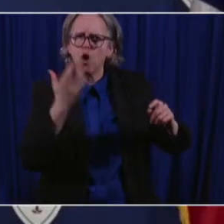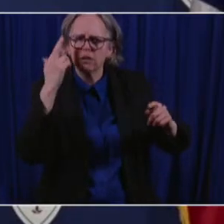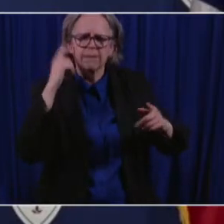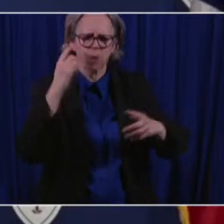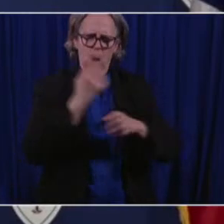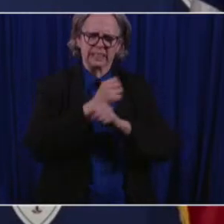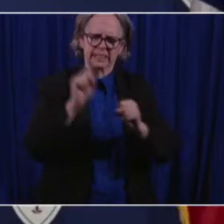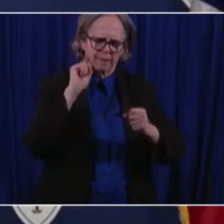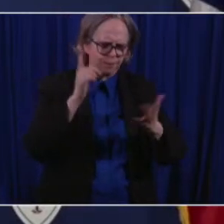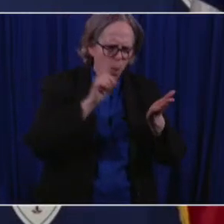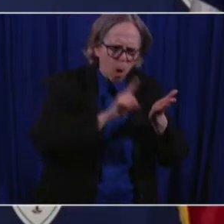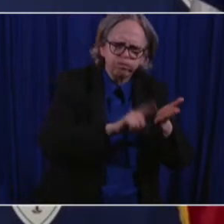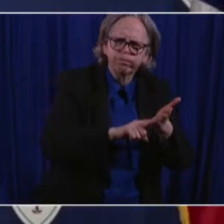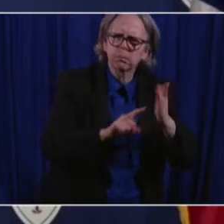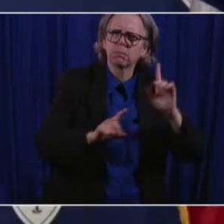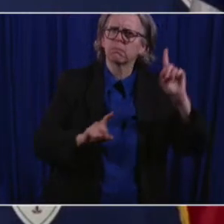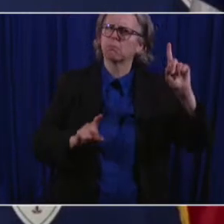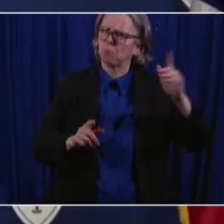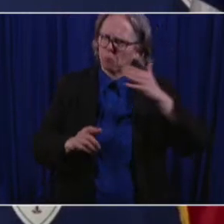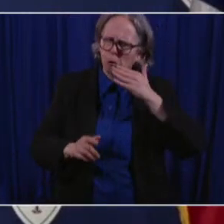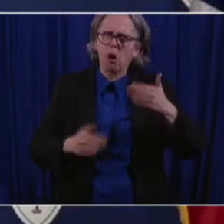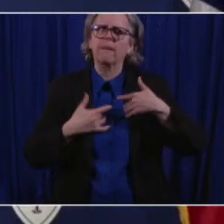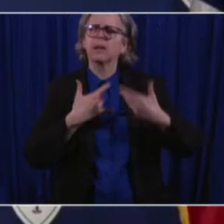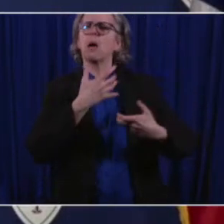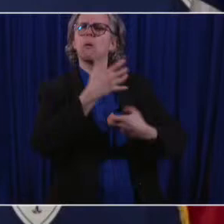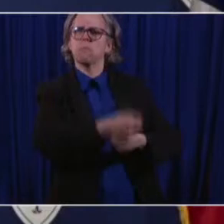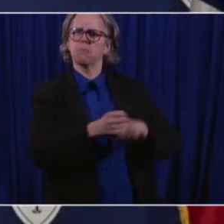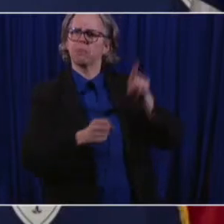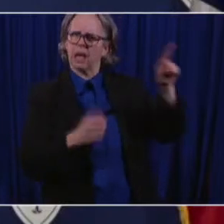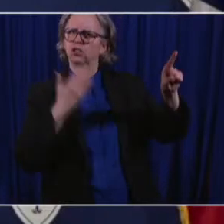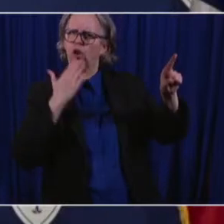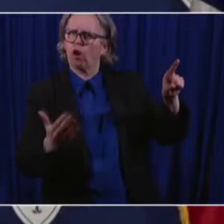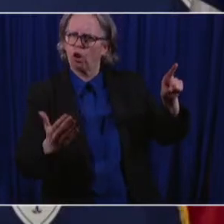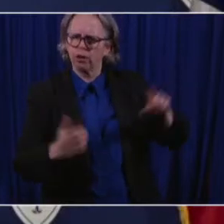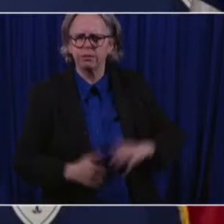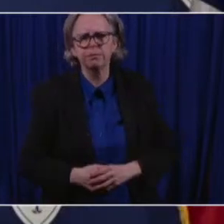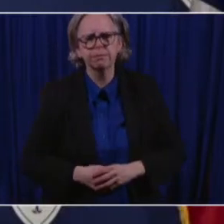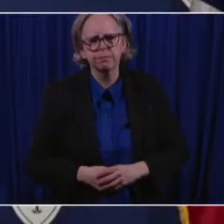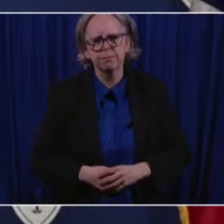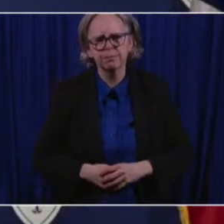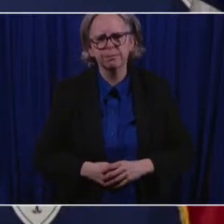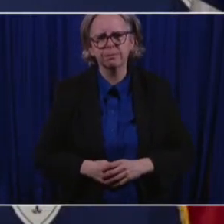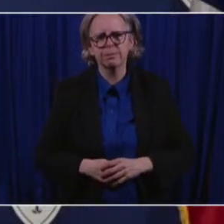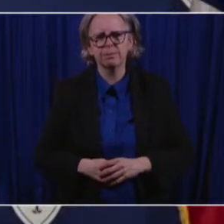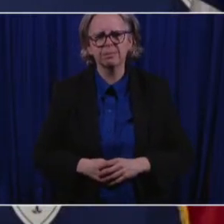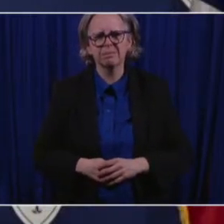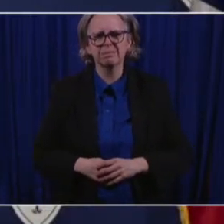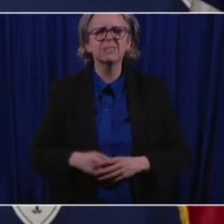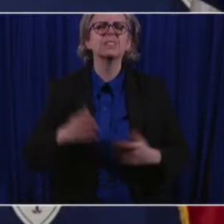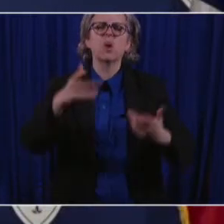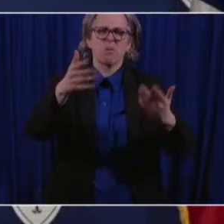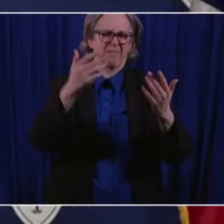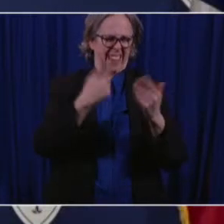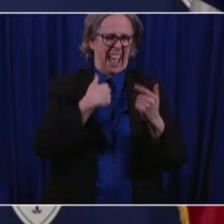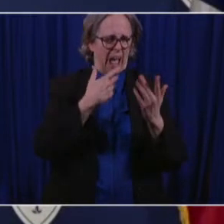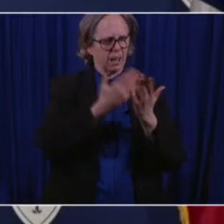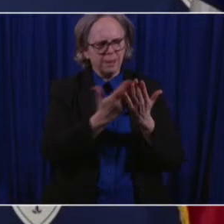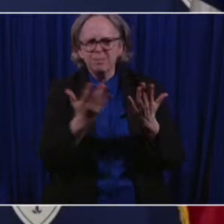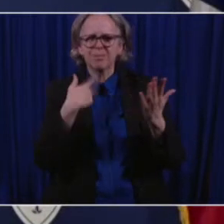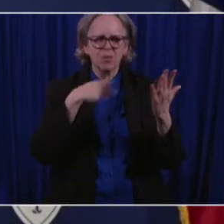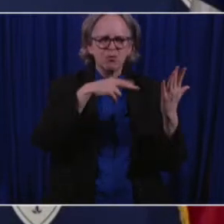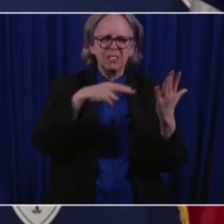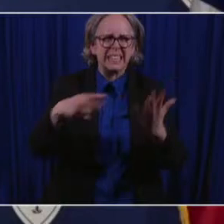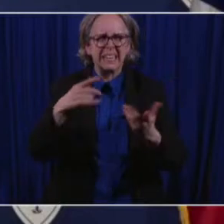same thing everybody is reading, you know, you're talking about, you know, less than 1 case per